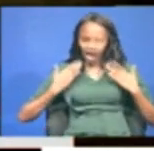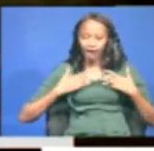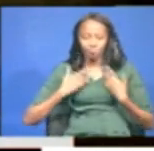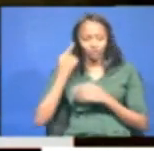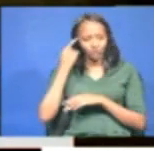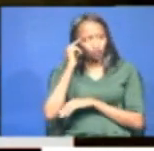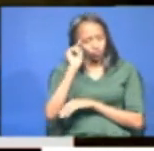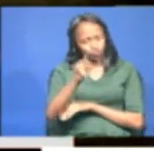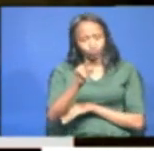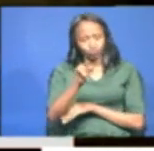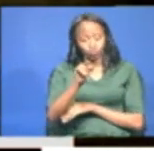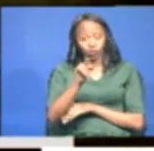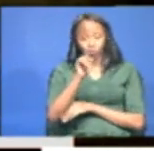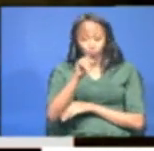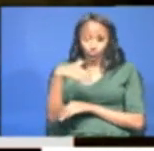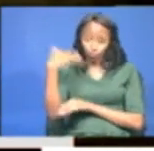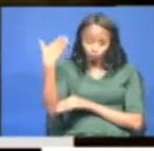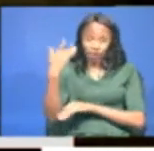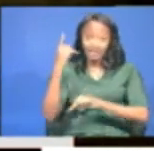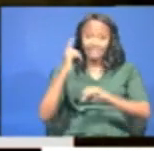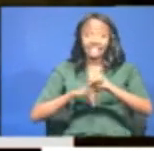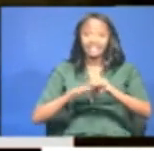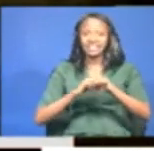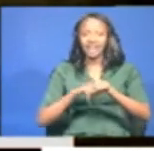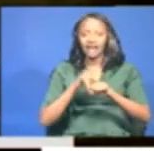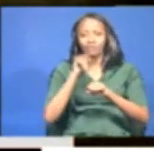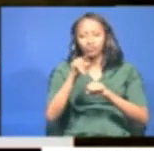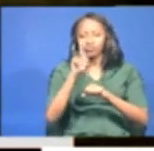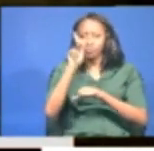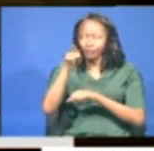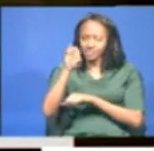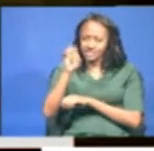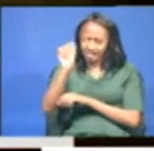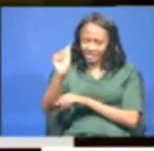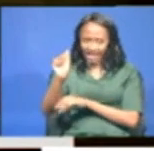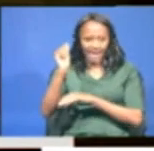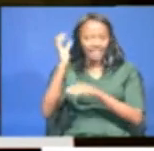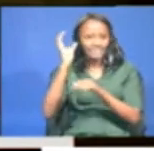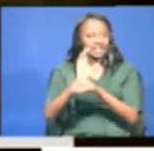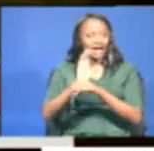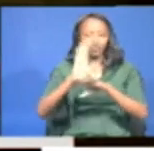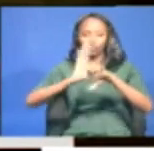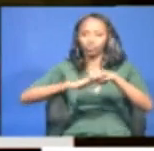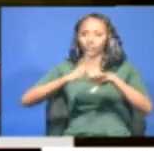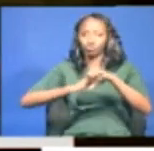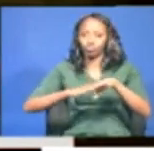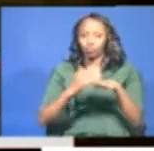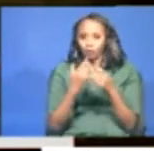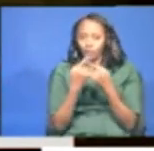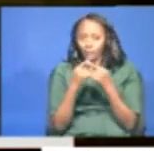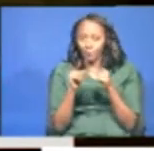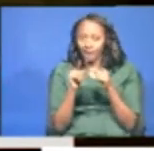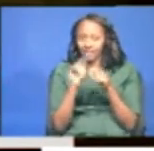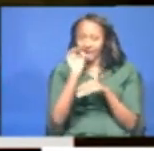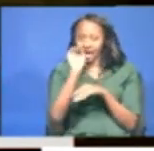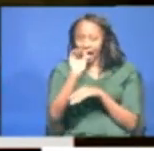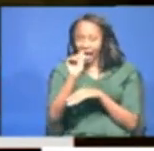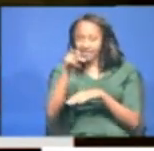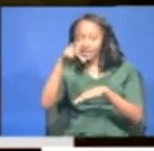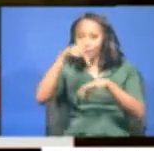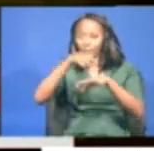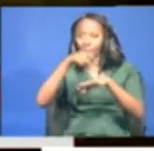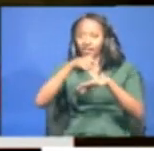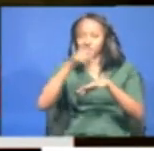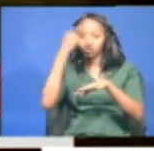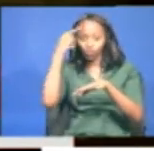And you always dignify our PCA church. Let me thank the parish of Gorano and the Reverend Minor